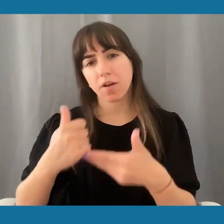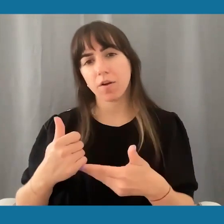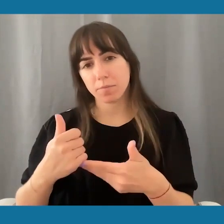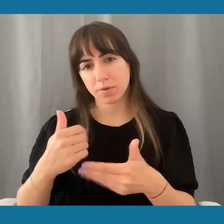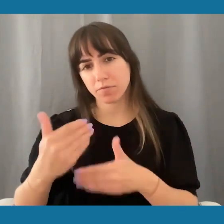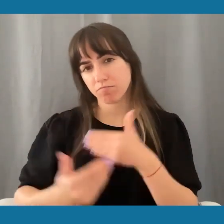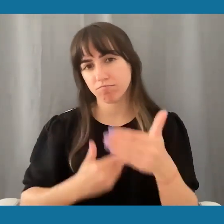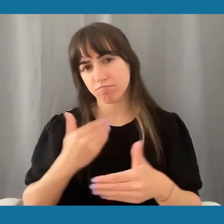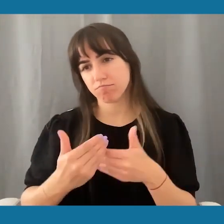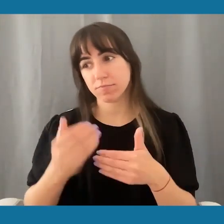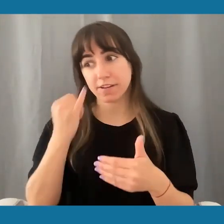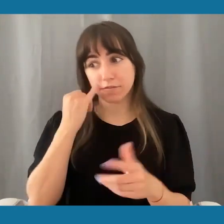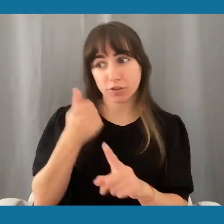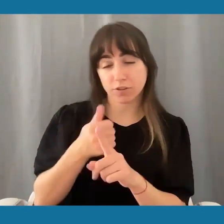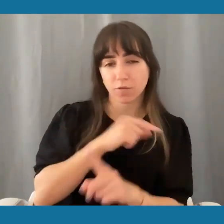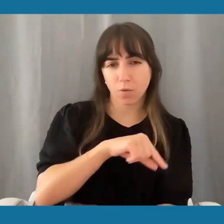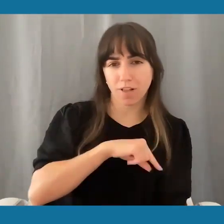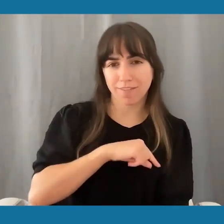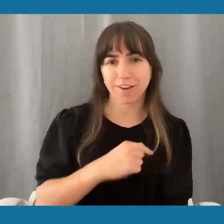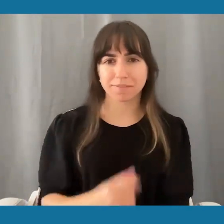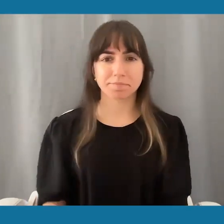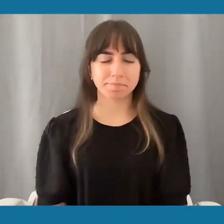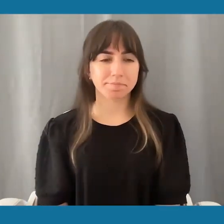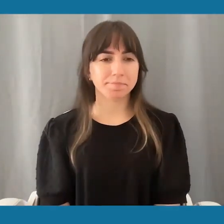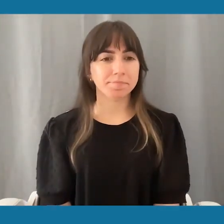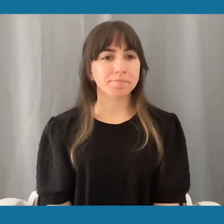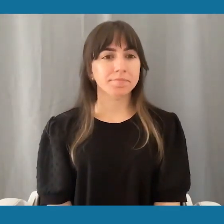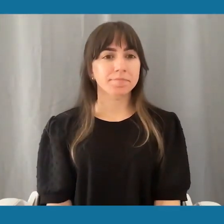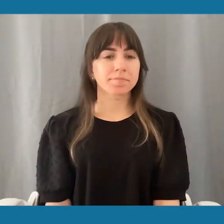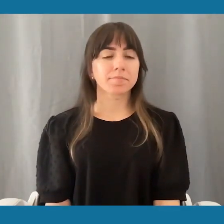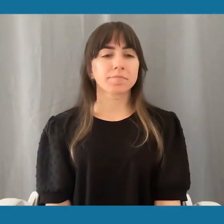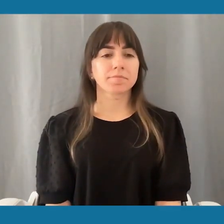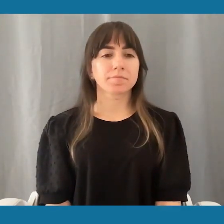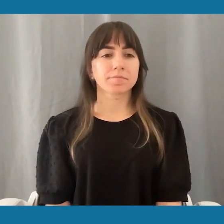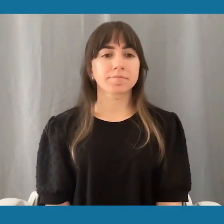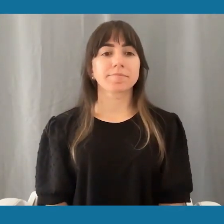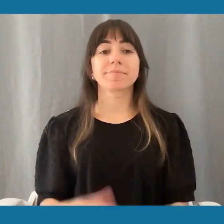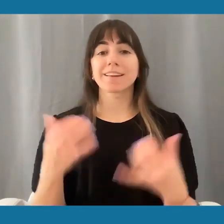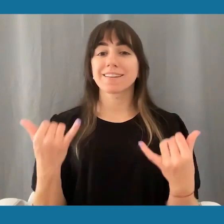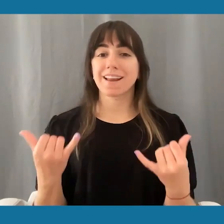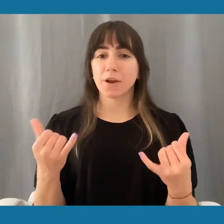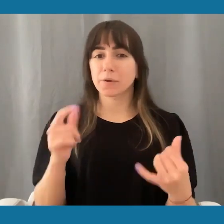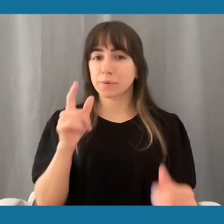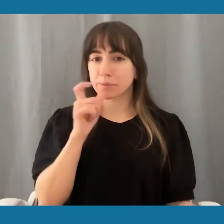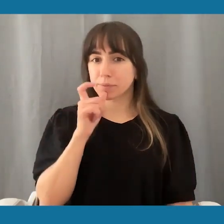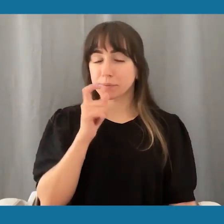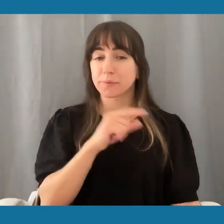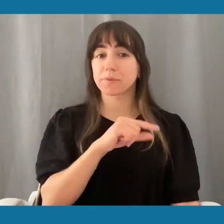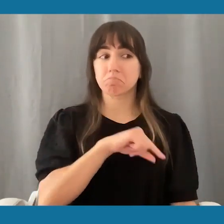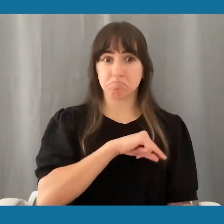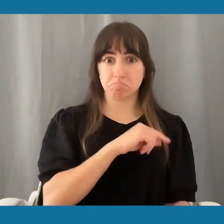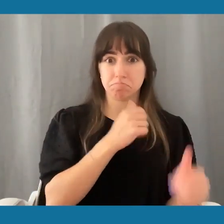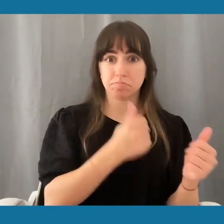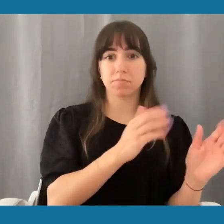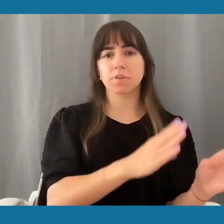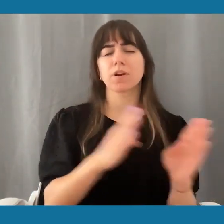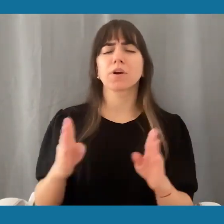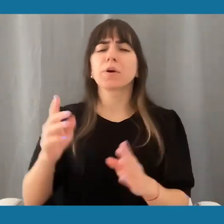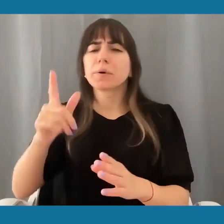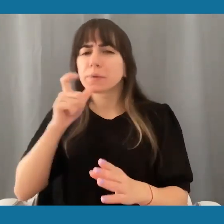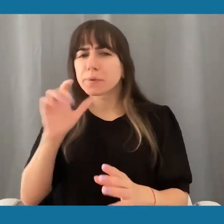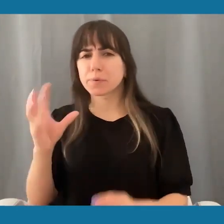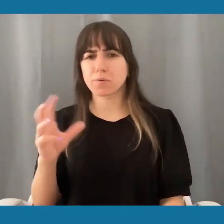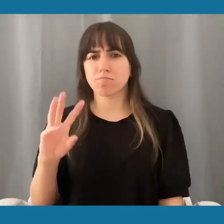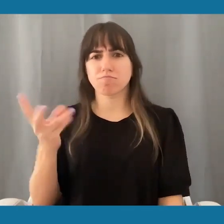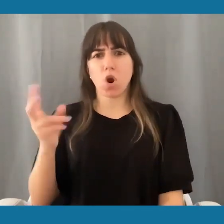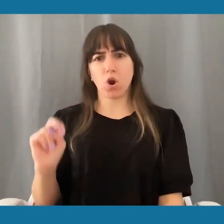account. Now we discuss who's eligible. It's important to know who actually owns the account. The individual with the disability